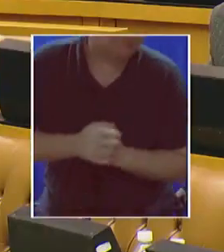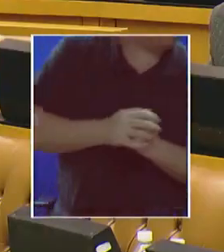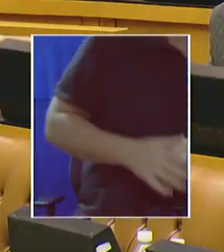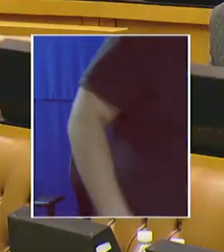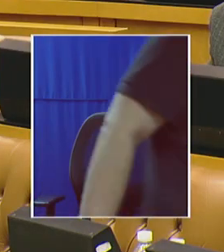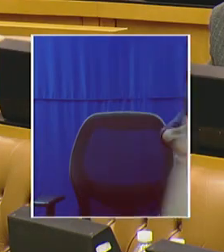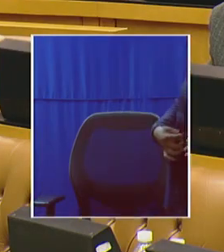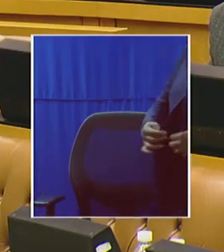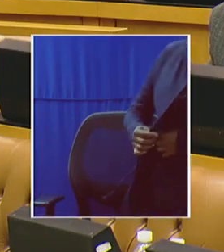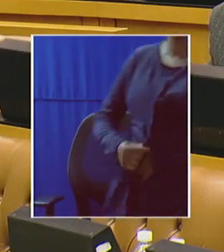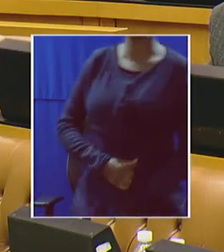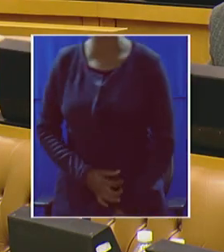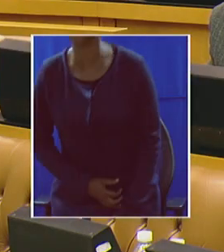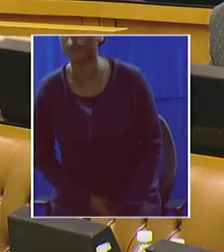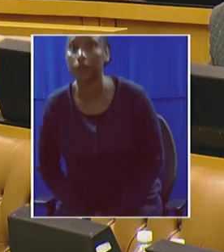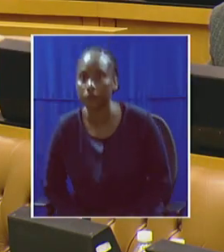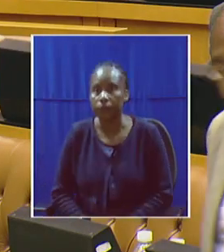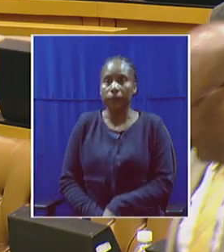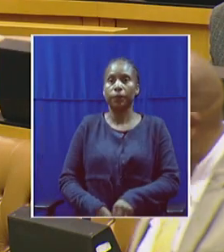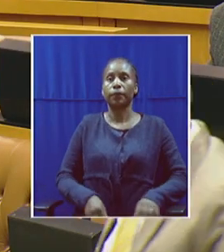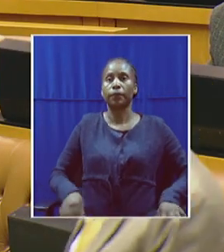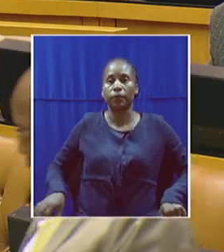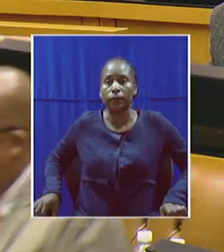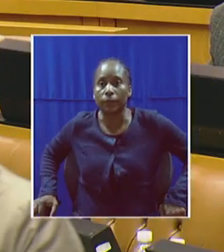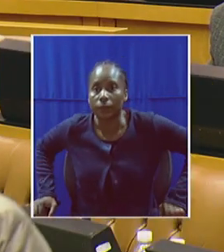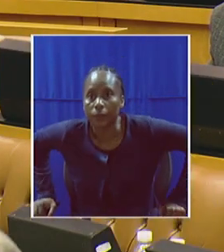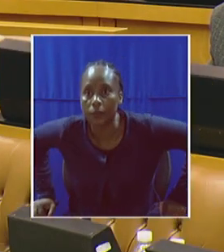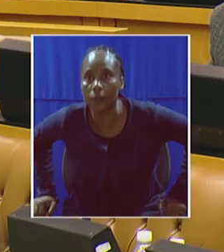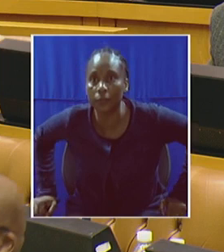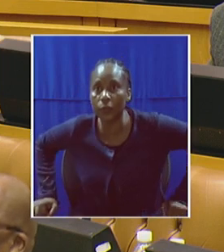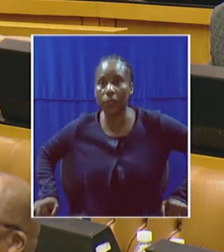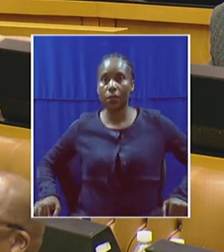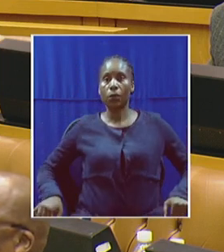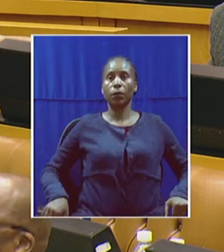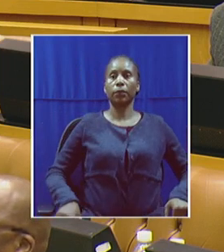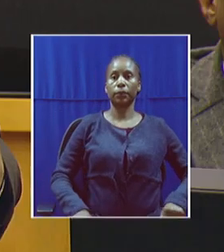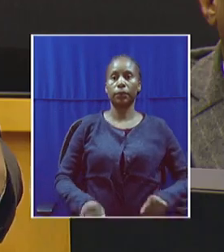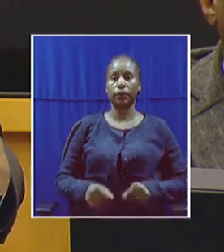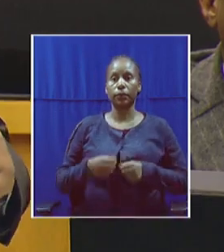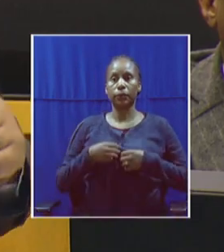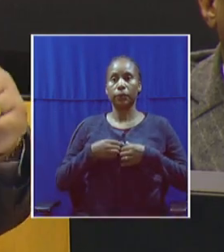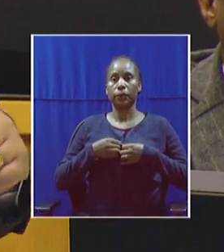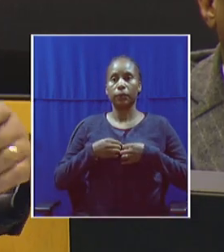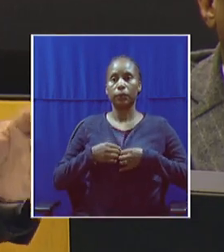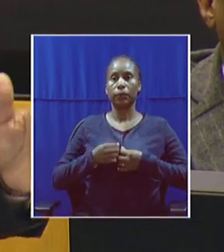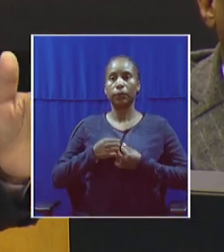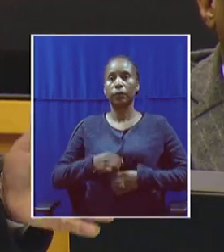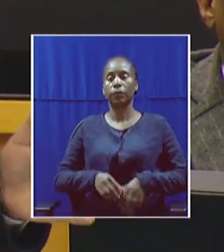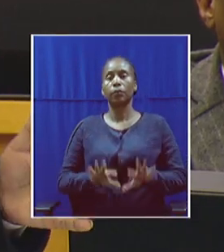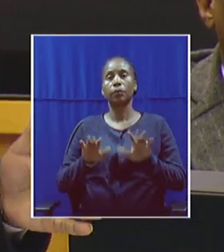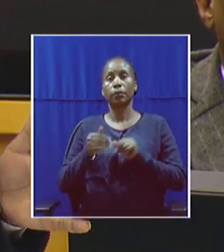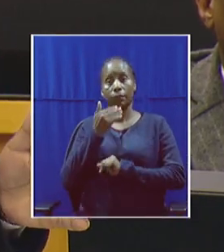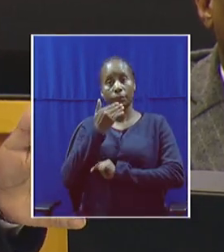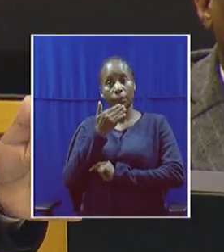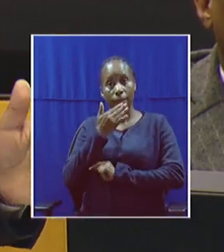Minister uh the underdevelopment of the petroleum sector underpins our our desire to